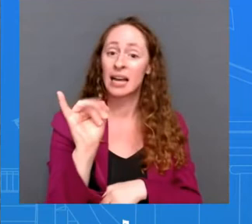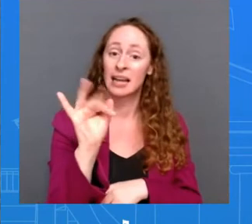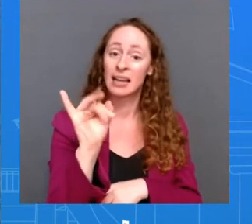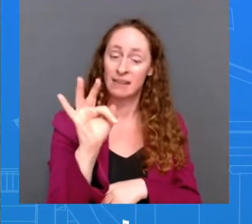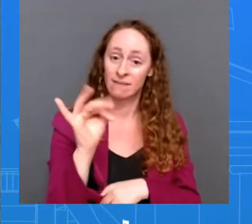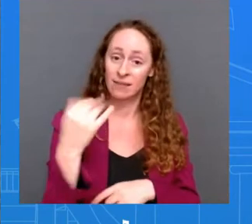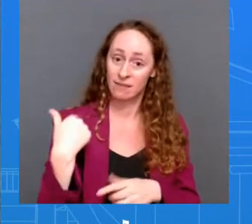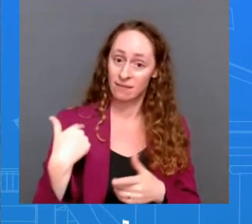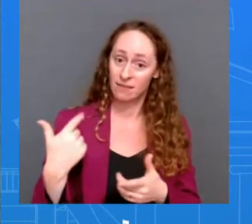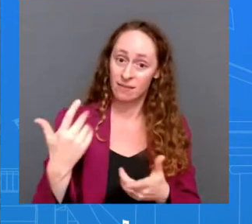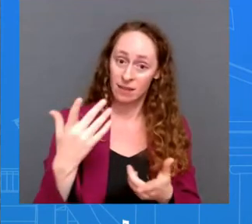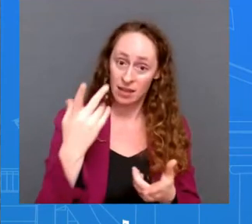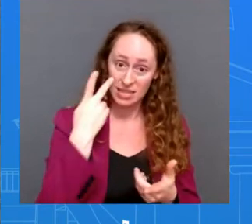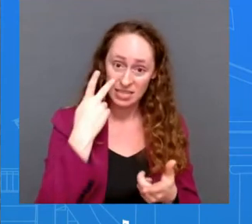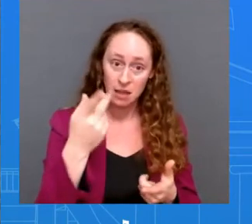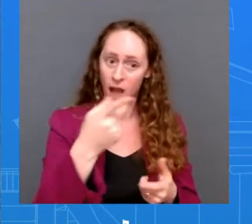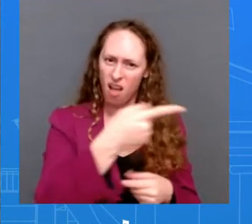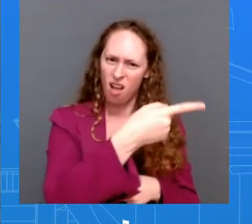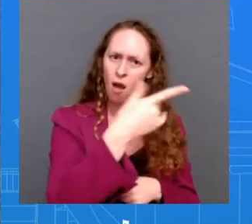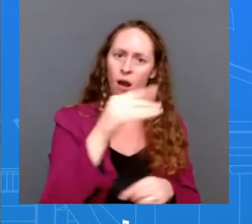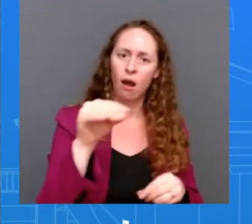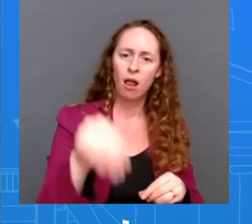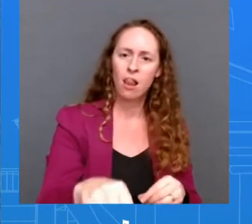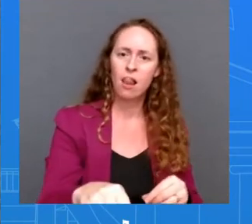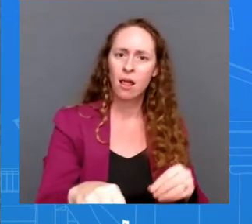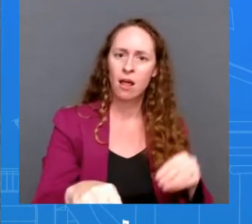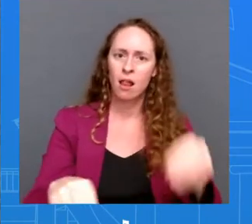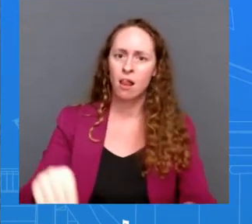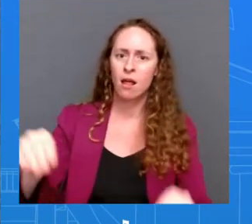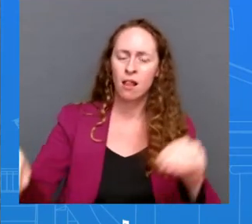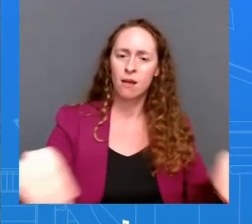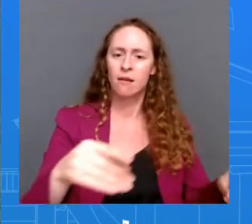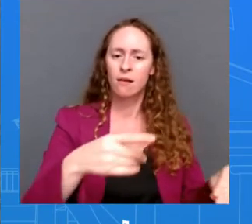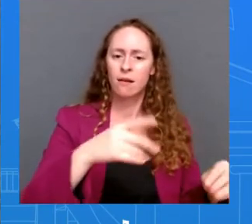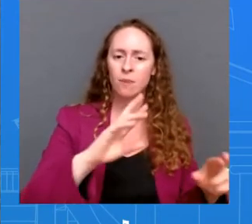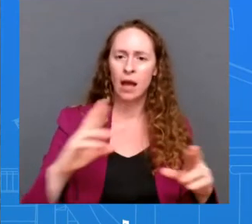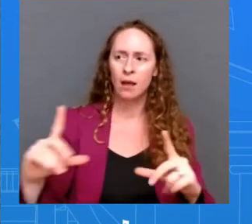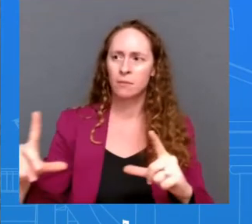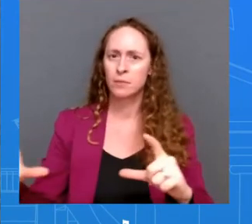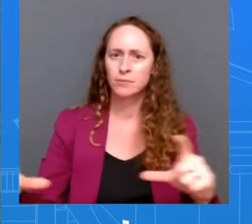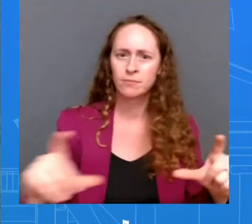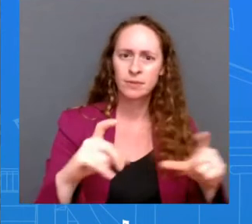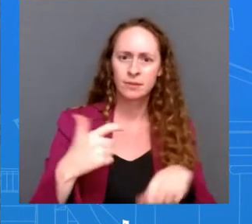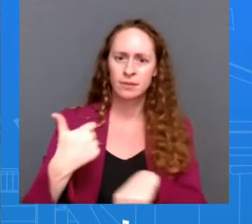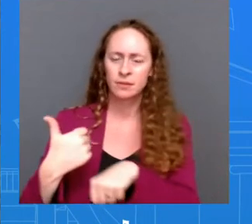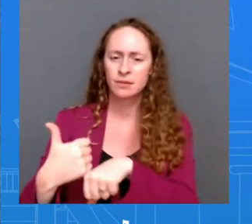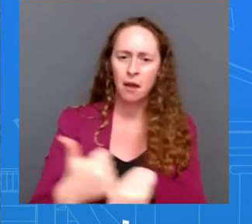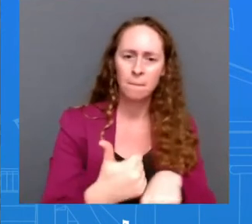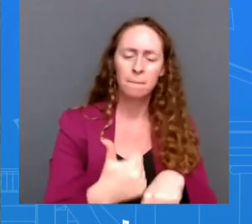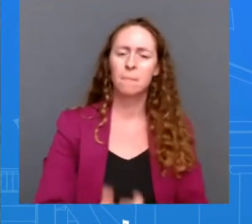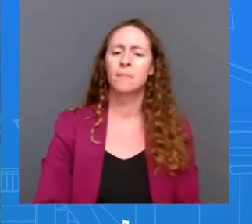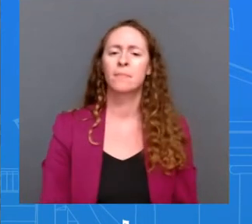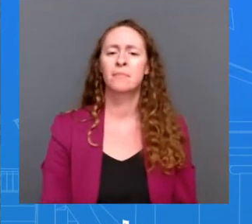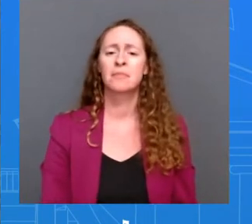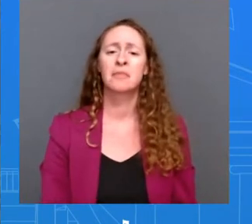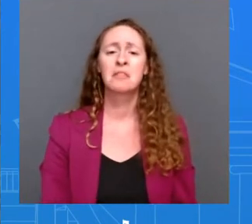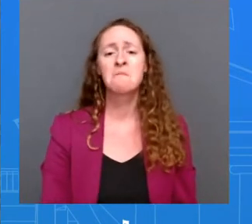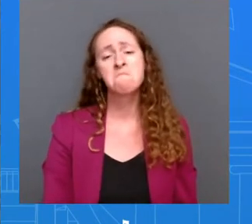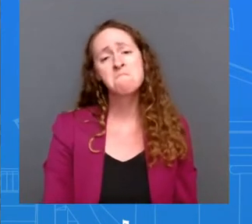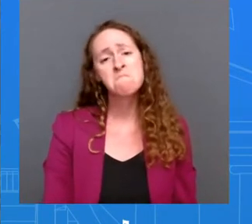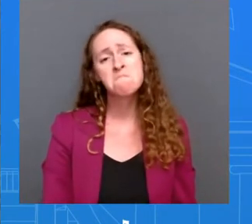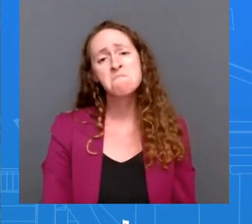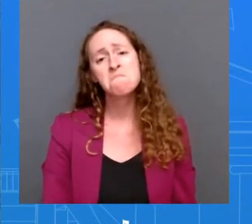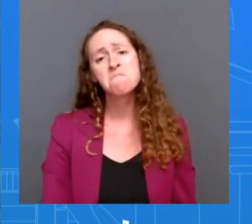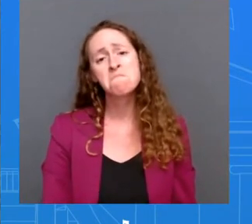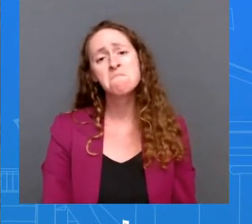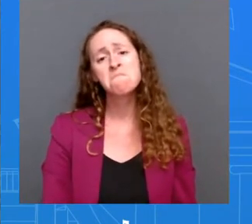we'll see what they do with it. I mean, I think, yes, I mean, analysts would probably, depending on how big the piece is, and you know, well, you'd be able to look